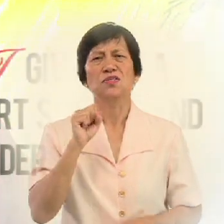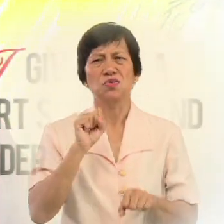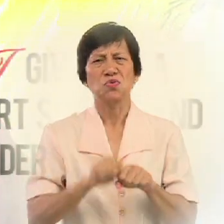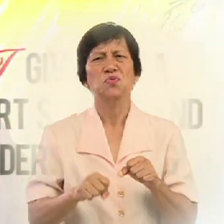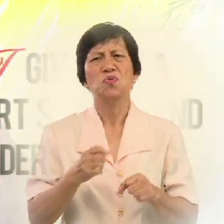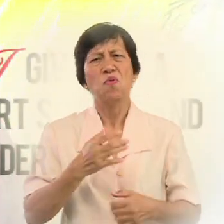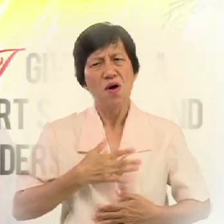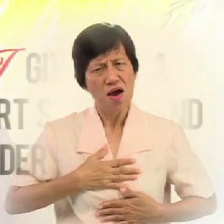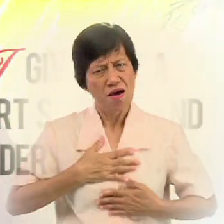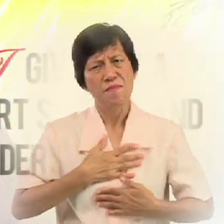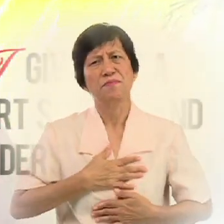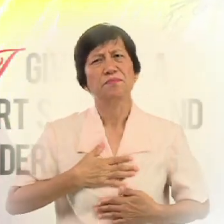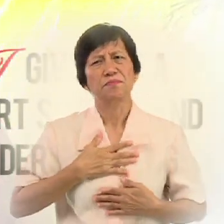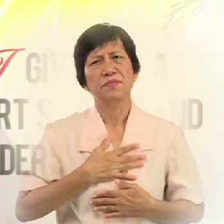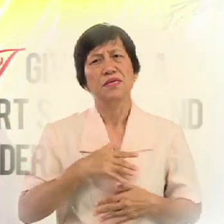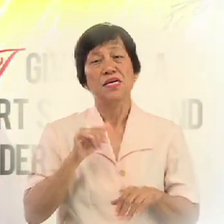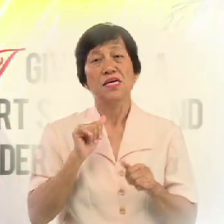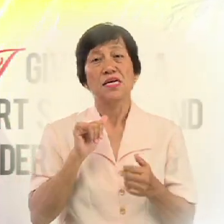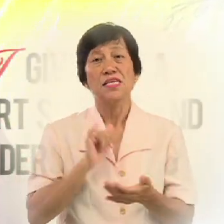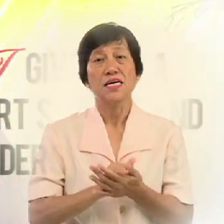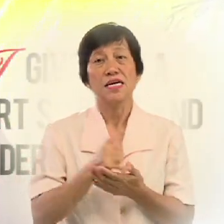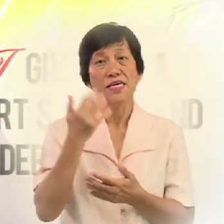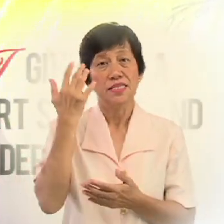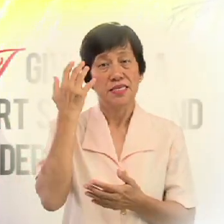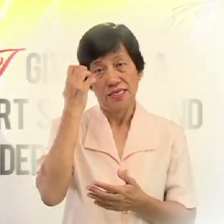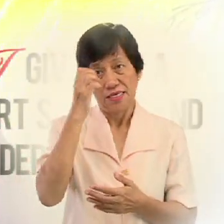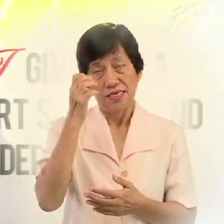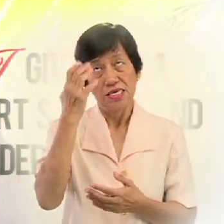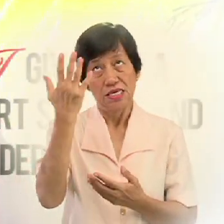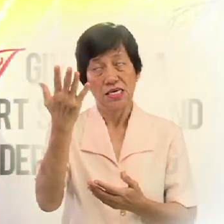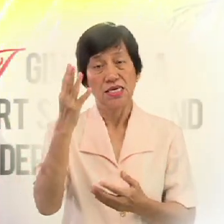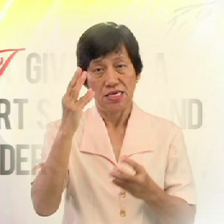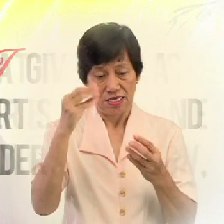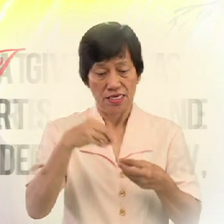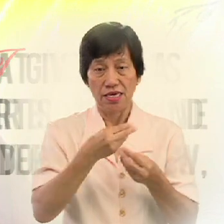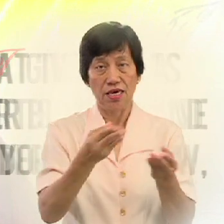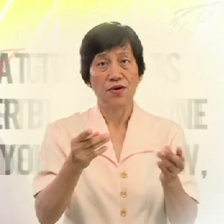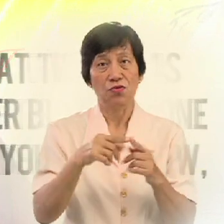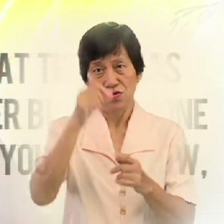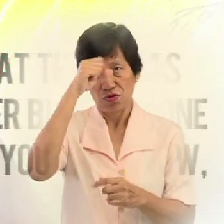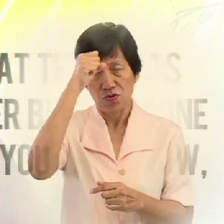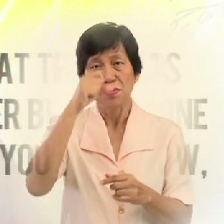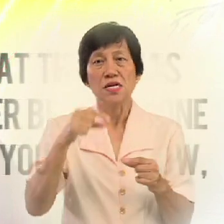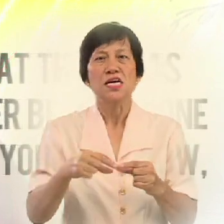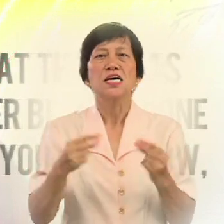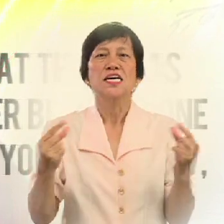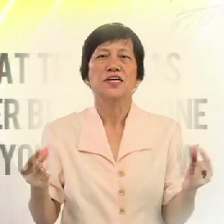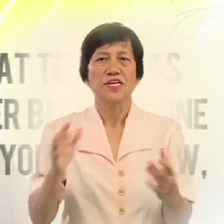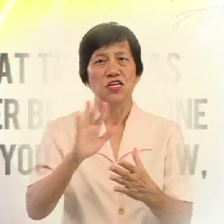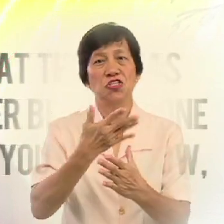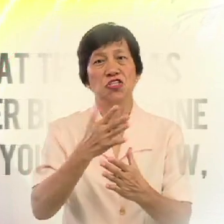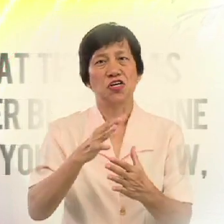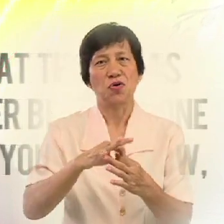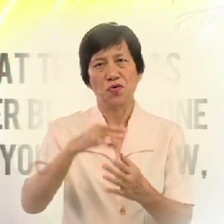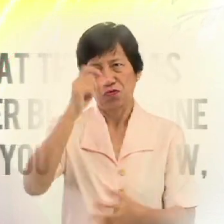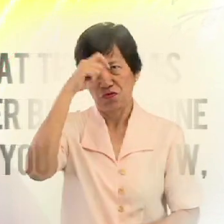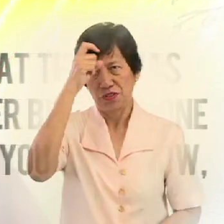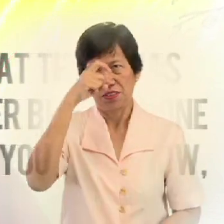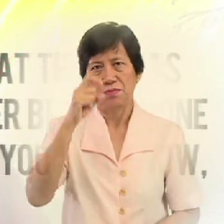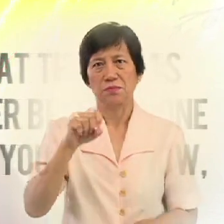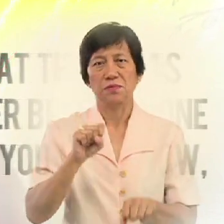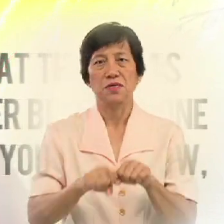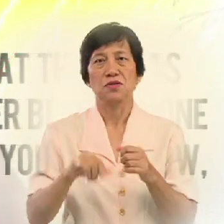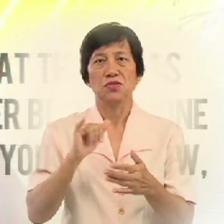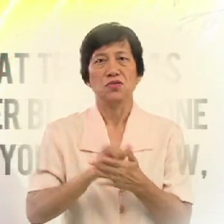God was so pleased that He gave to Solomon a big share of